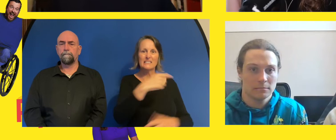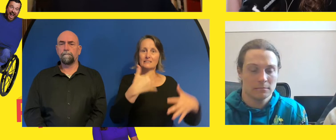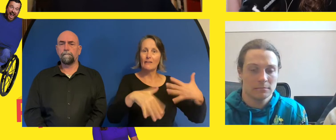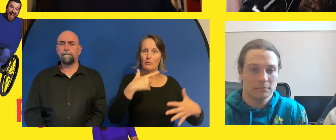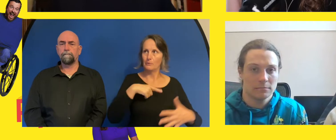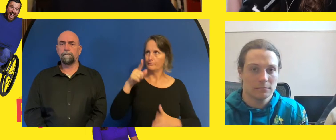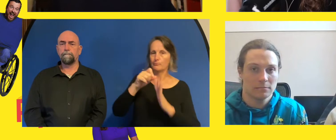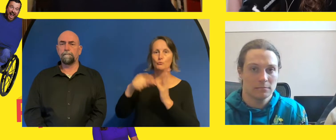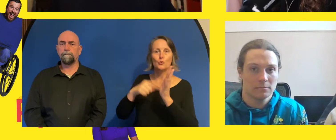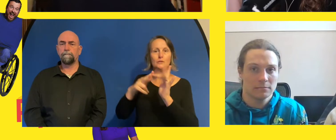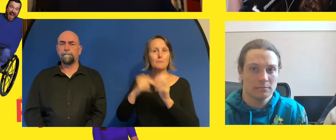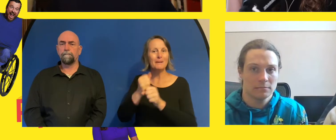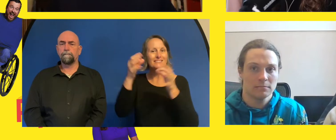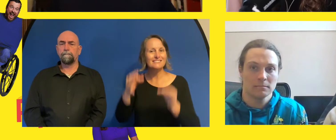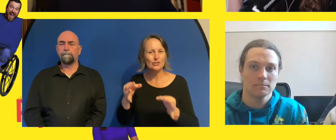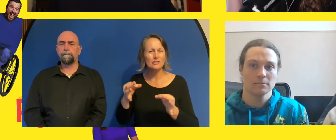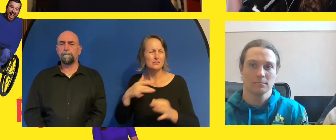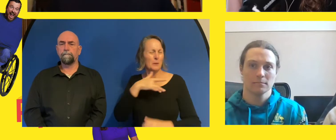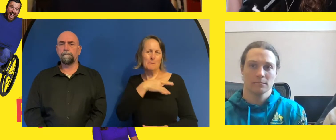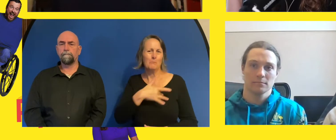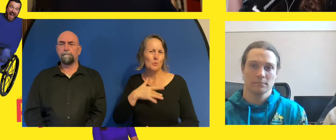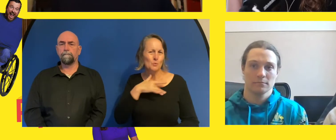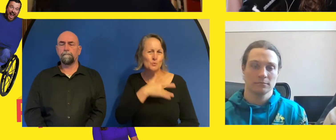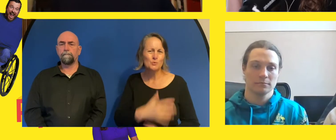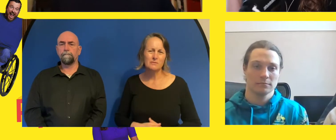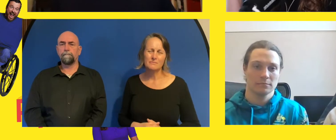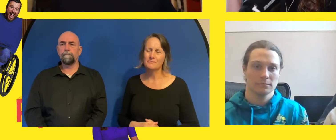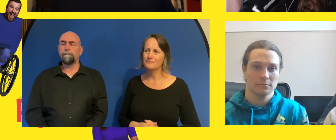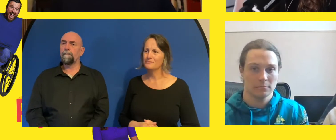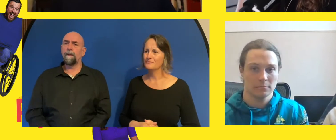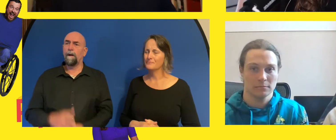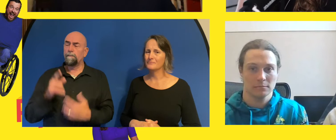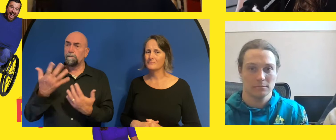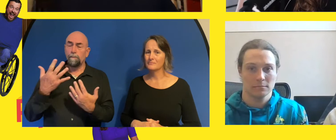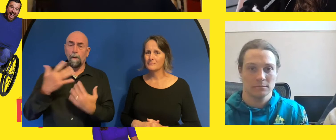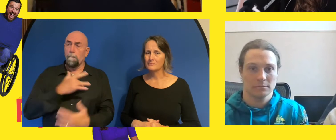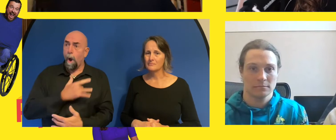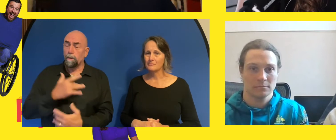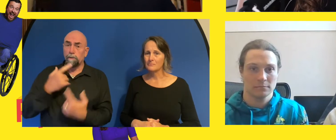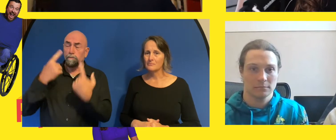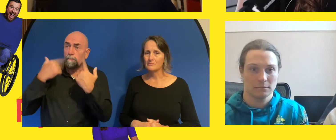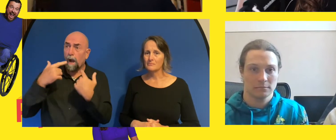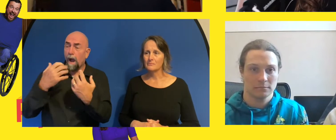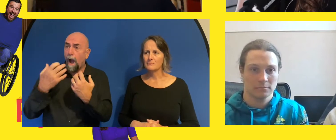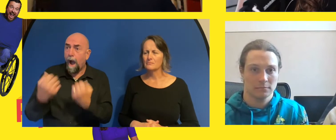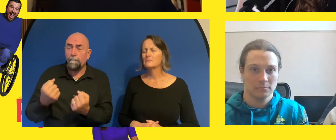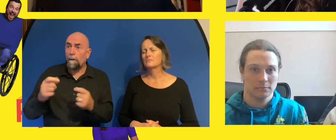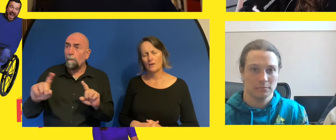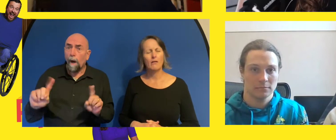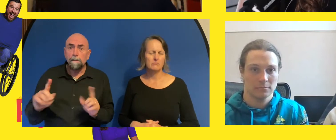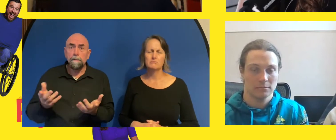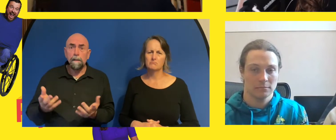of their government. So it was incredibly emotional, I'll be honest. Was it a tears emotional, or was